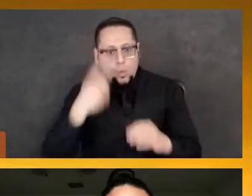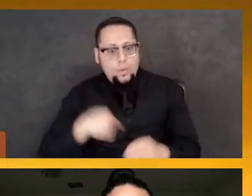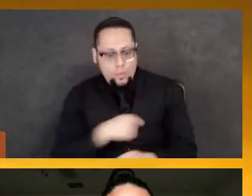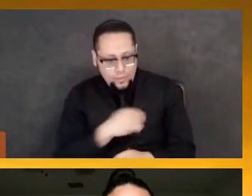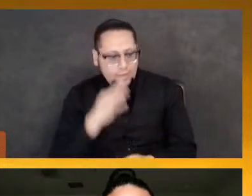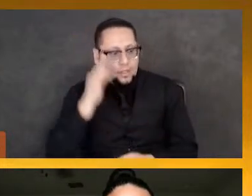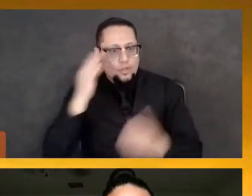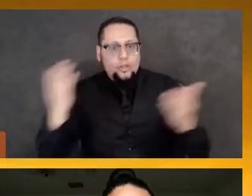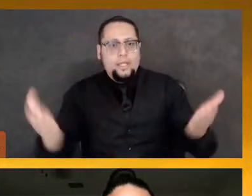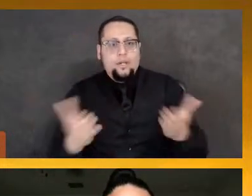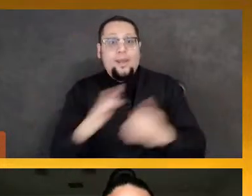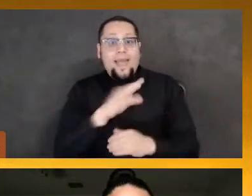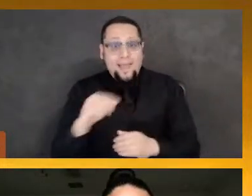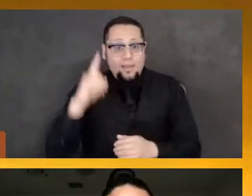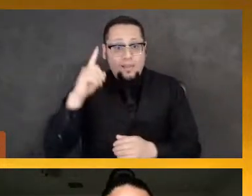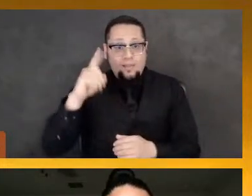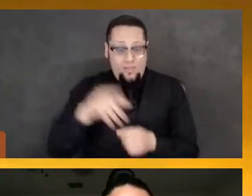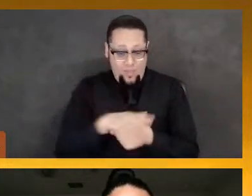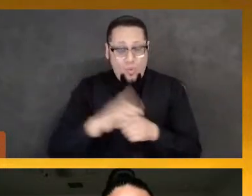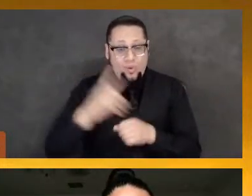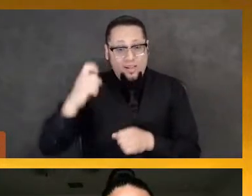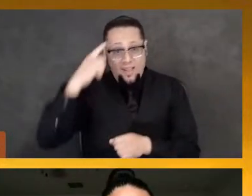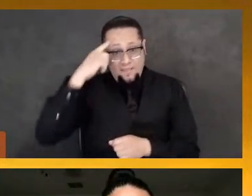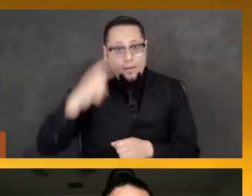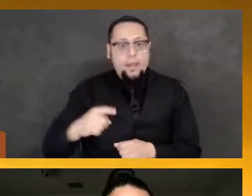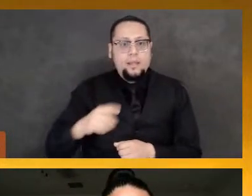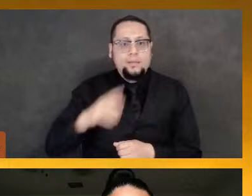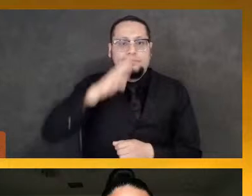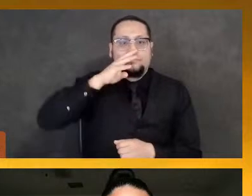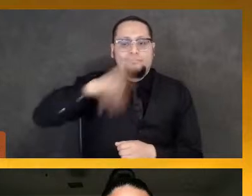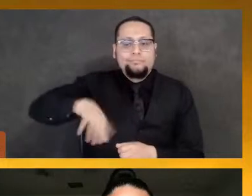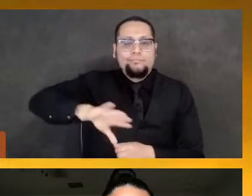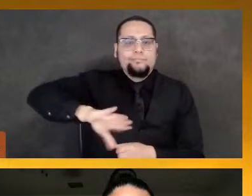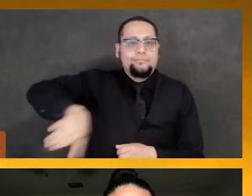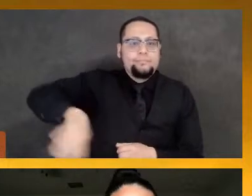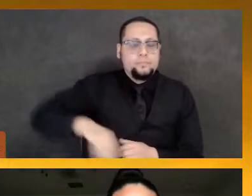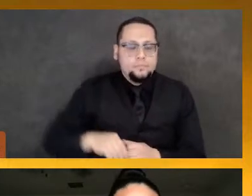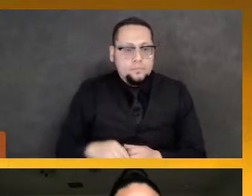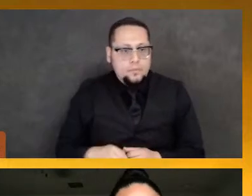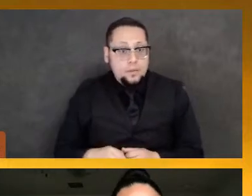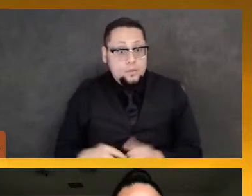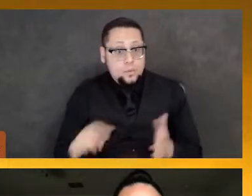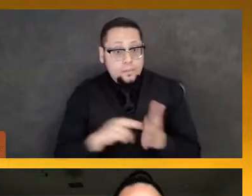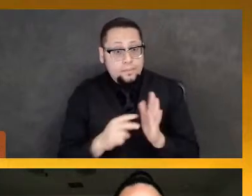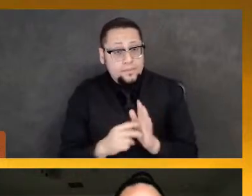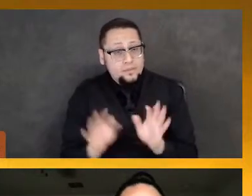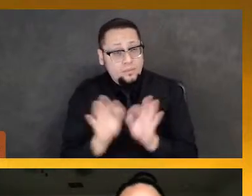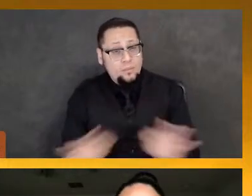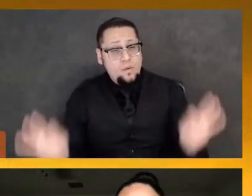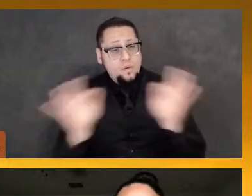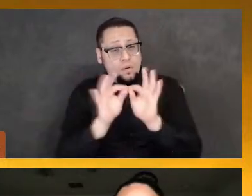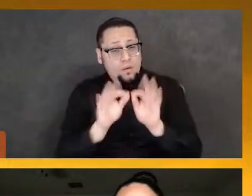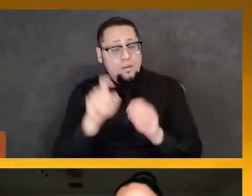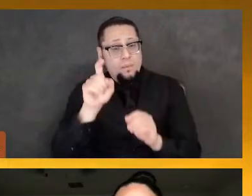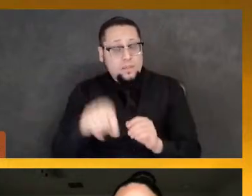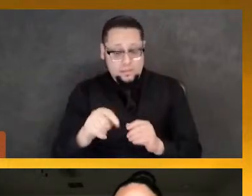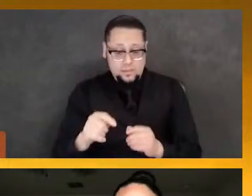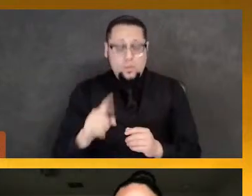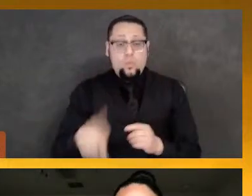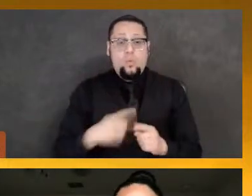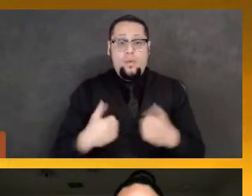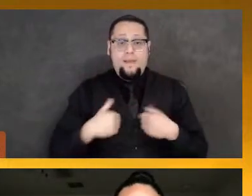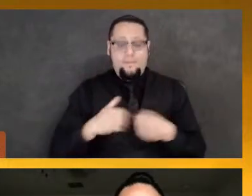And so I think that we need to continue to push when we have a local government that talks